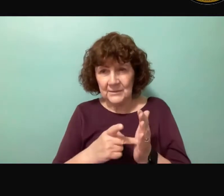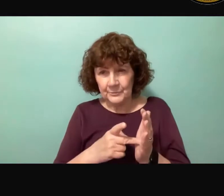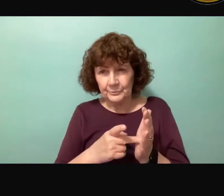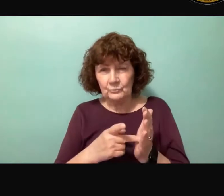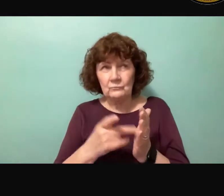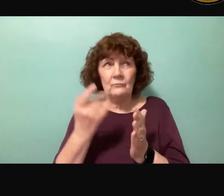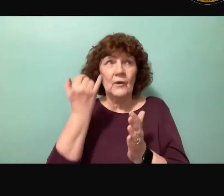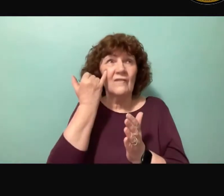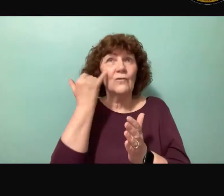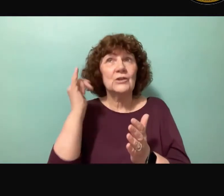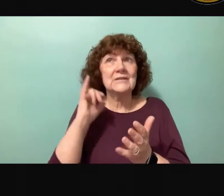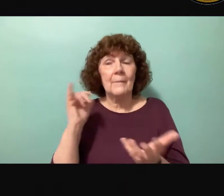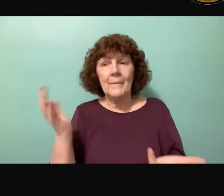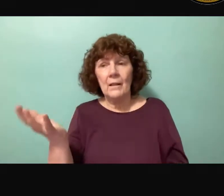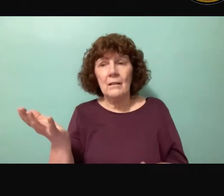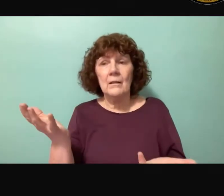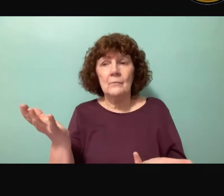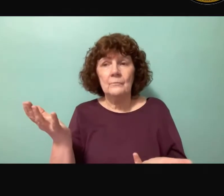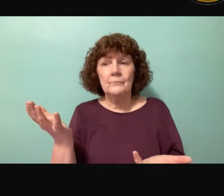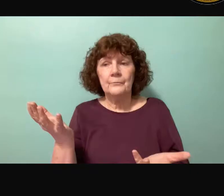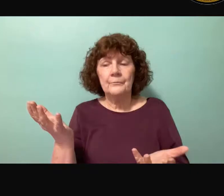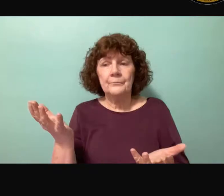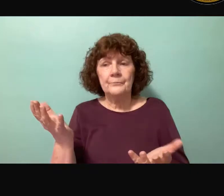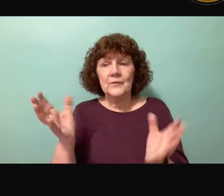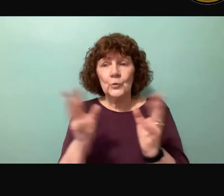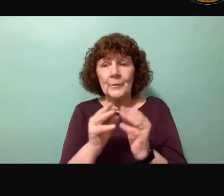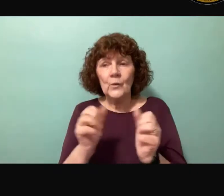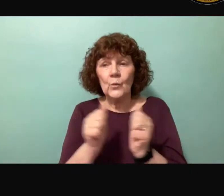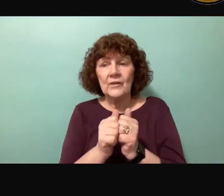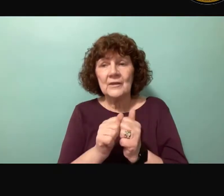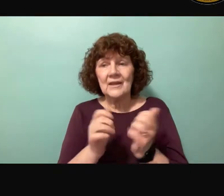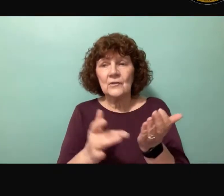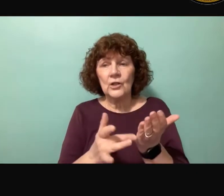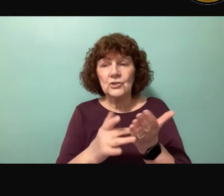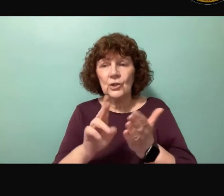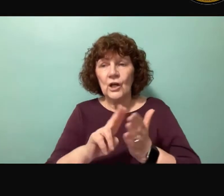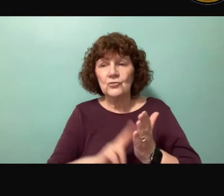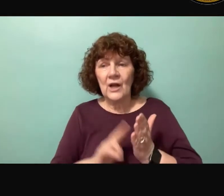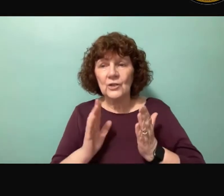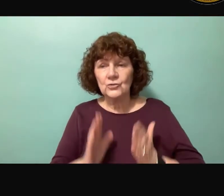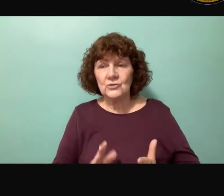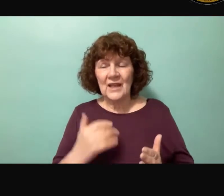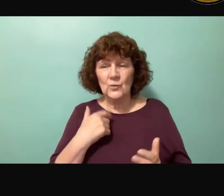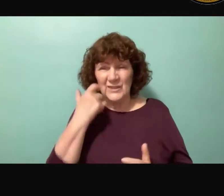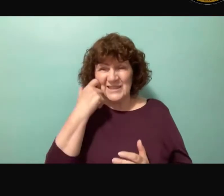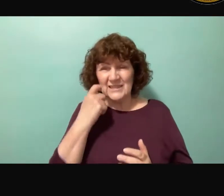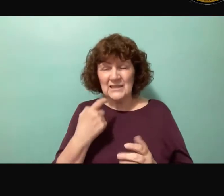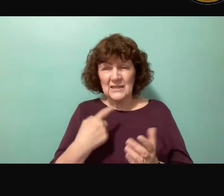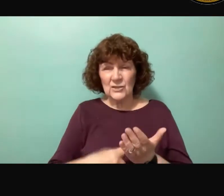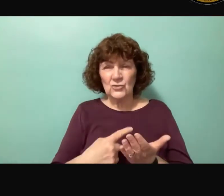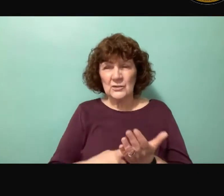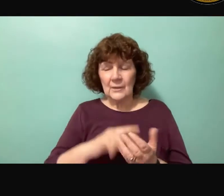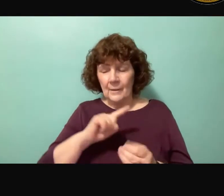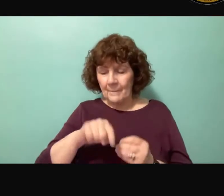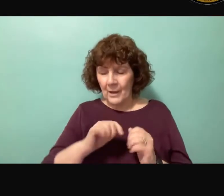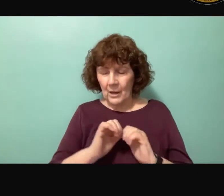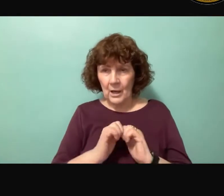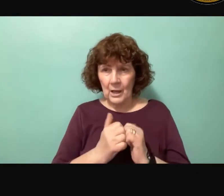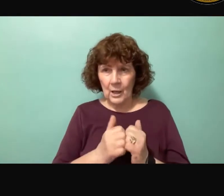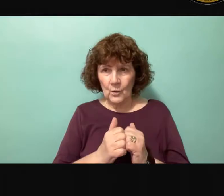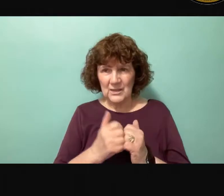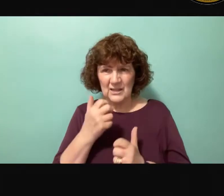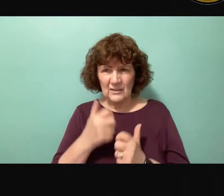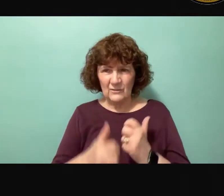example, with technology contracts, as there's been some recent discussion, right, about the difficulty